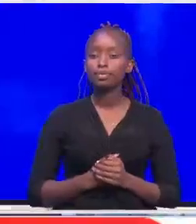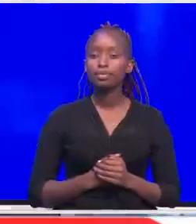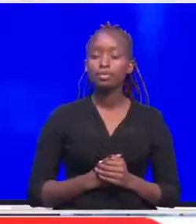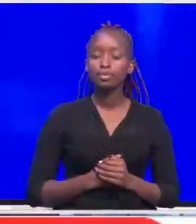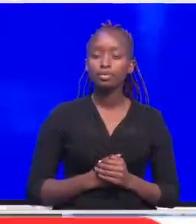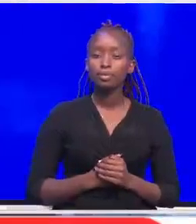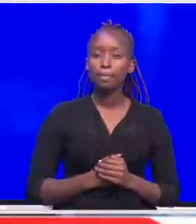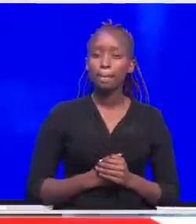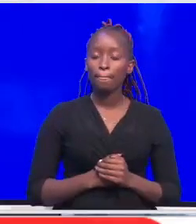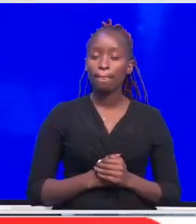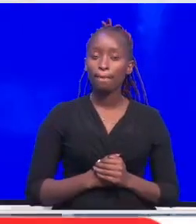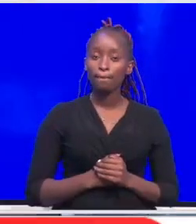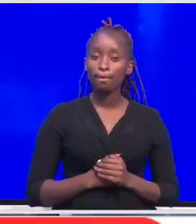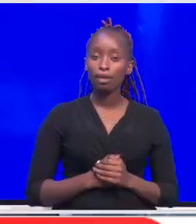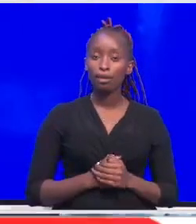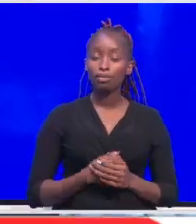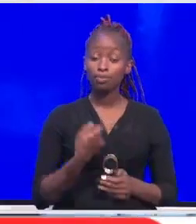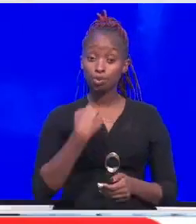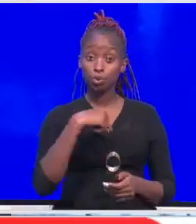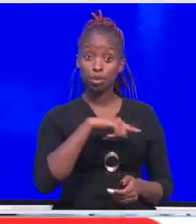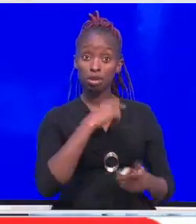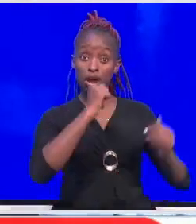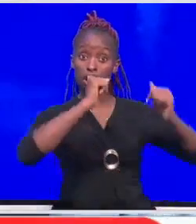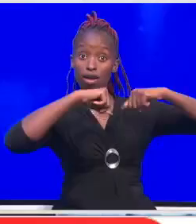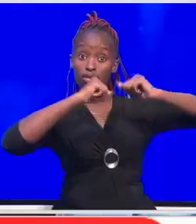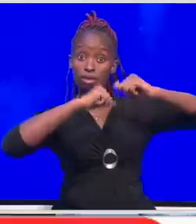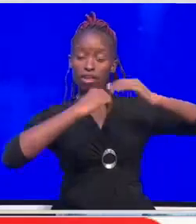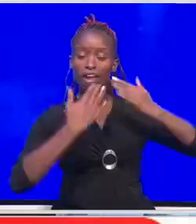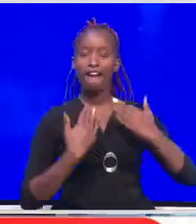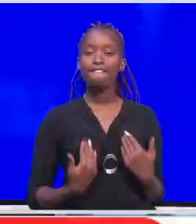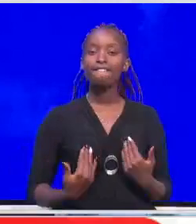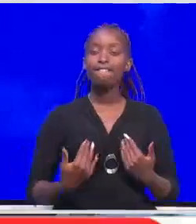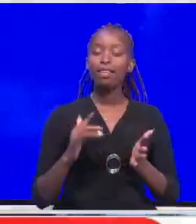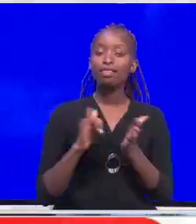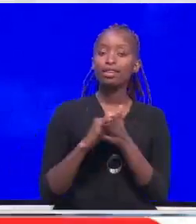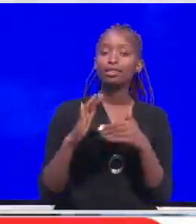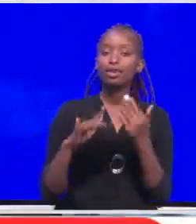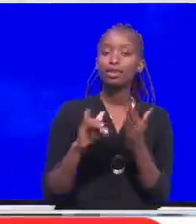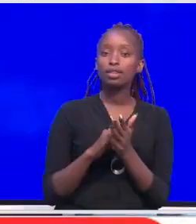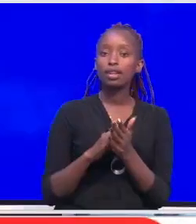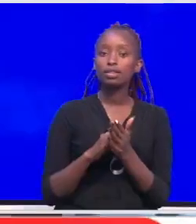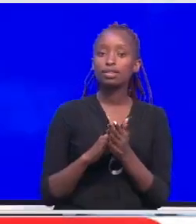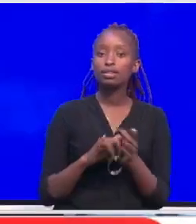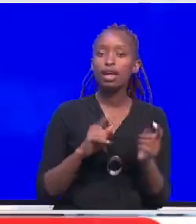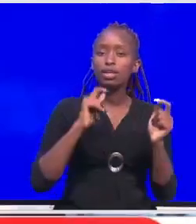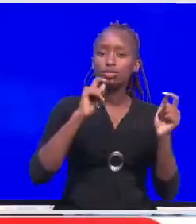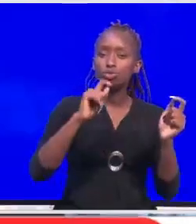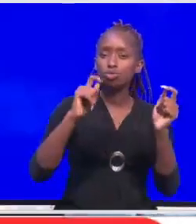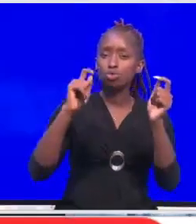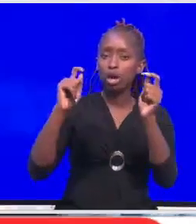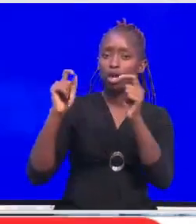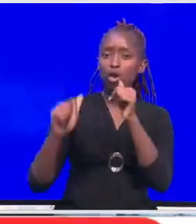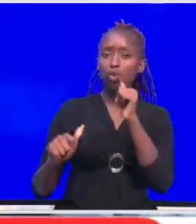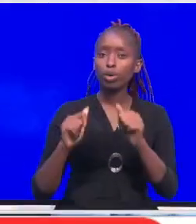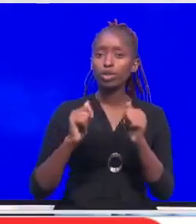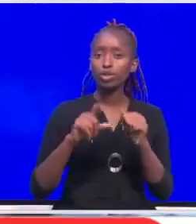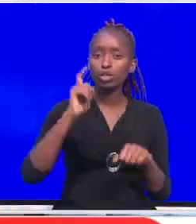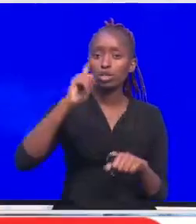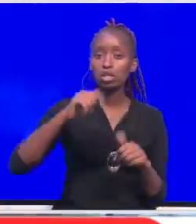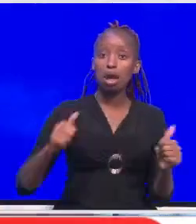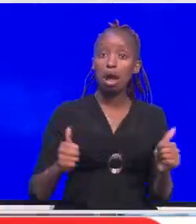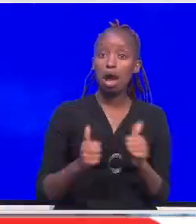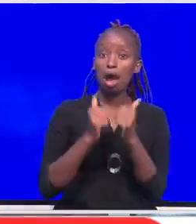We've come to an agreement that the pending strike that was supposed to have to take place